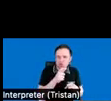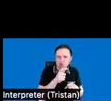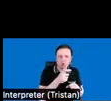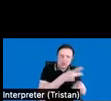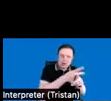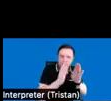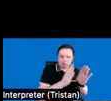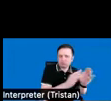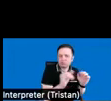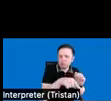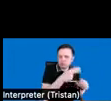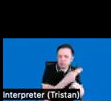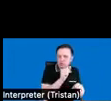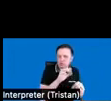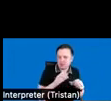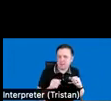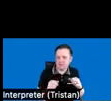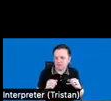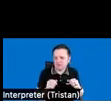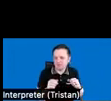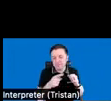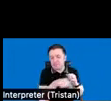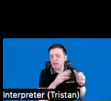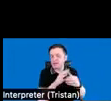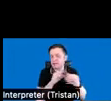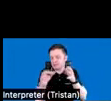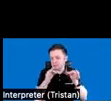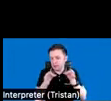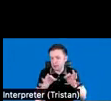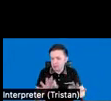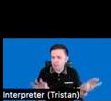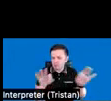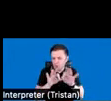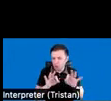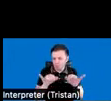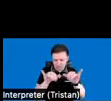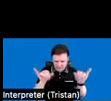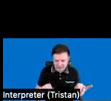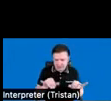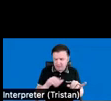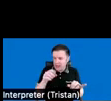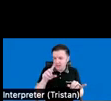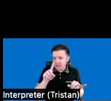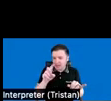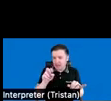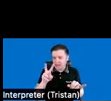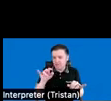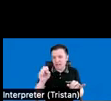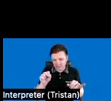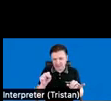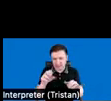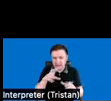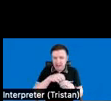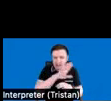So persons who use AAC talked about the importance of system and devices in their life. They